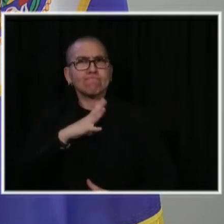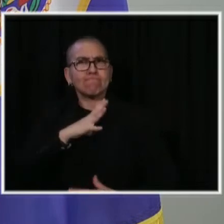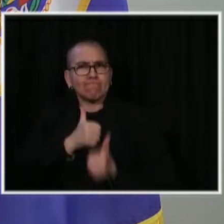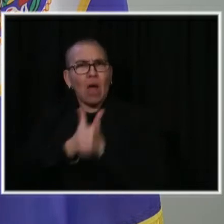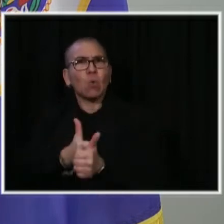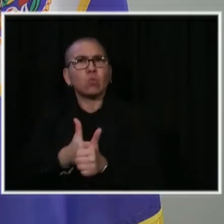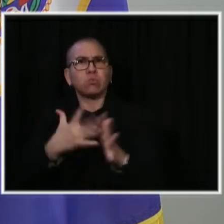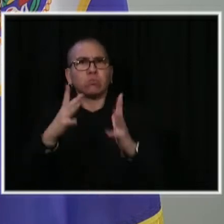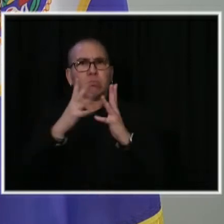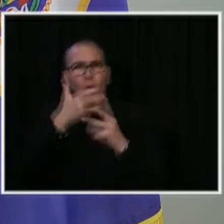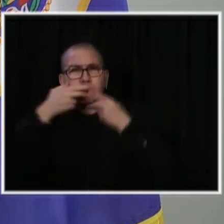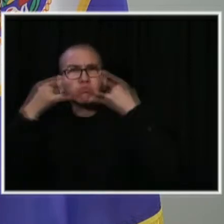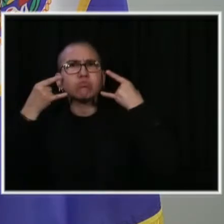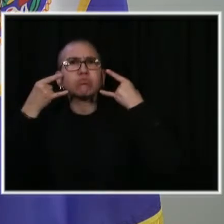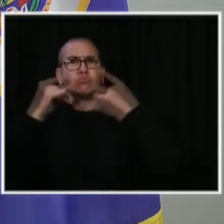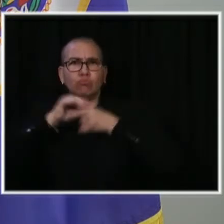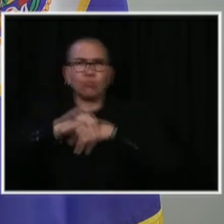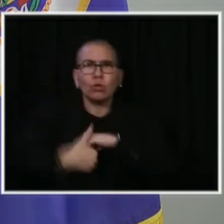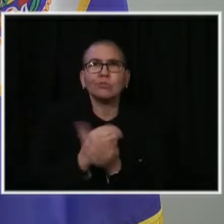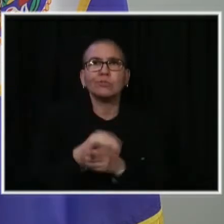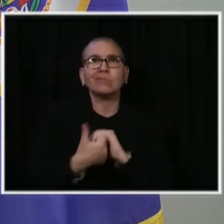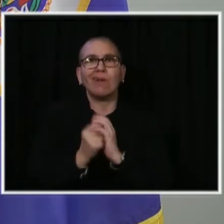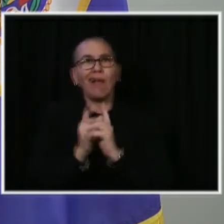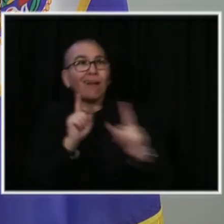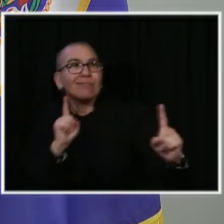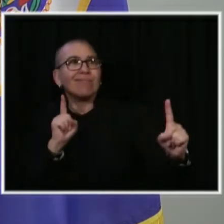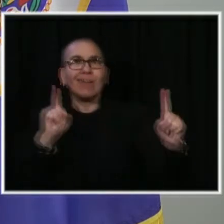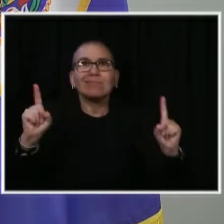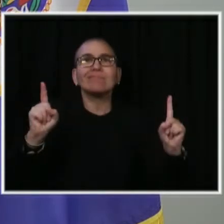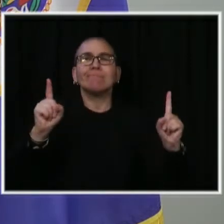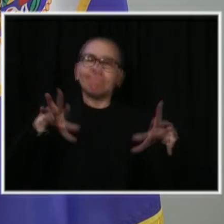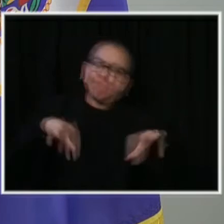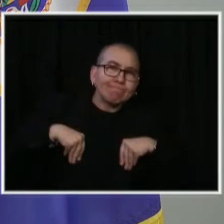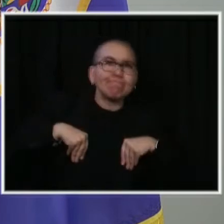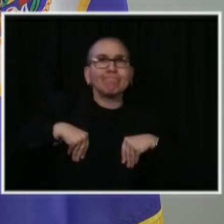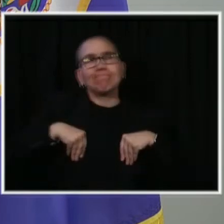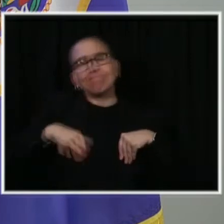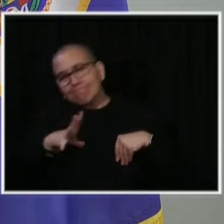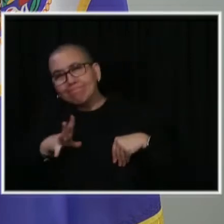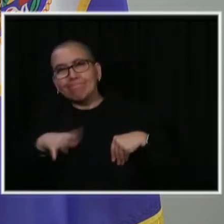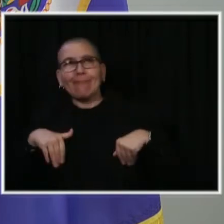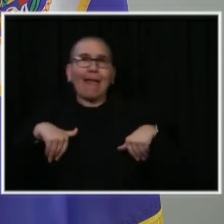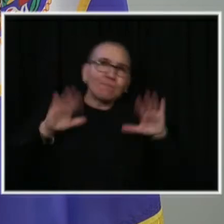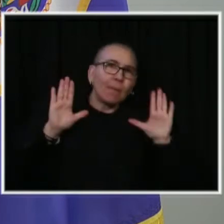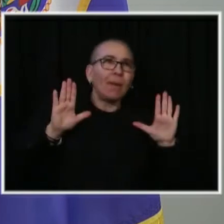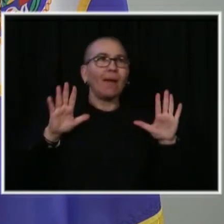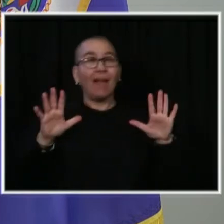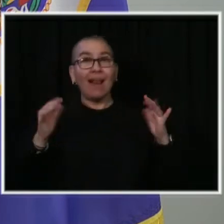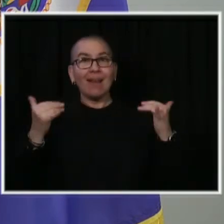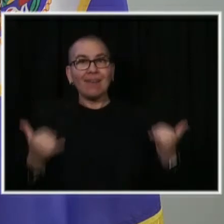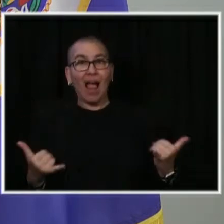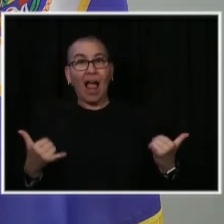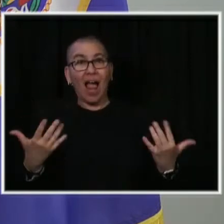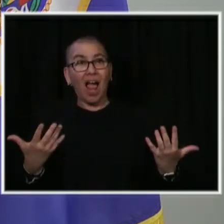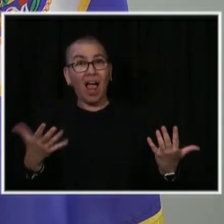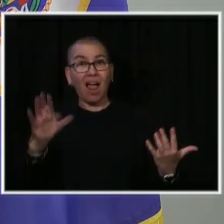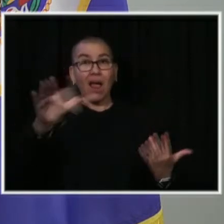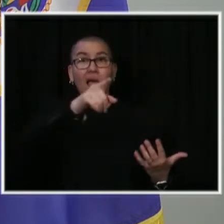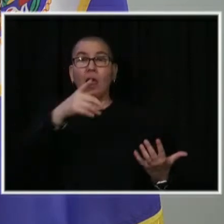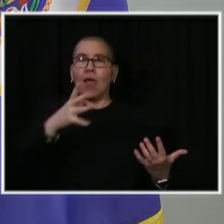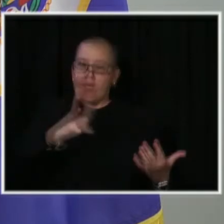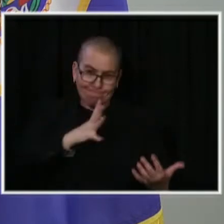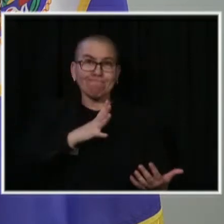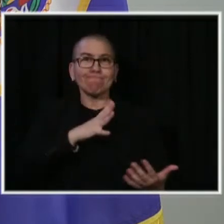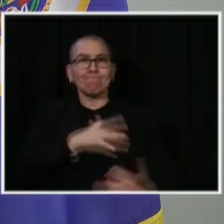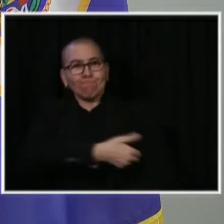well as any state, and we're proceeding well on getting vaccinated, which is the biggest thing we can do at this point.